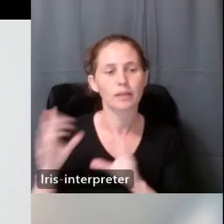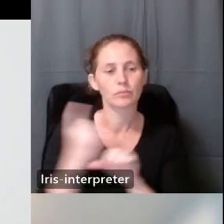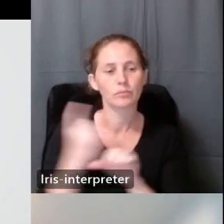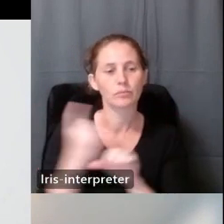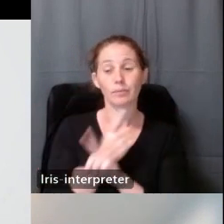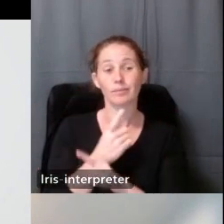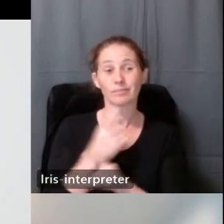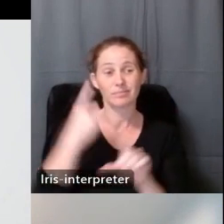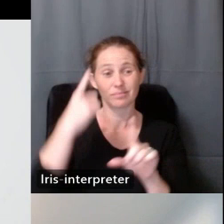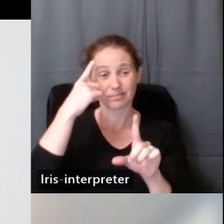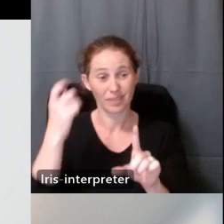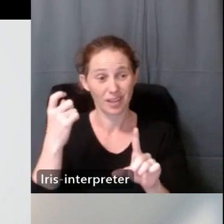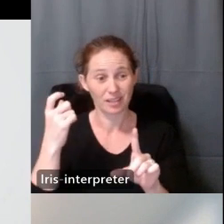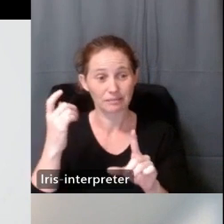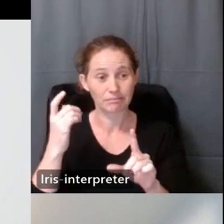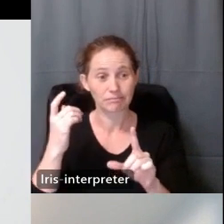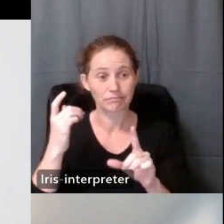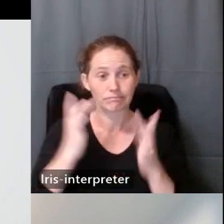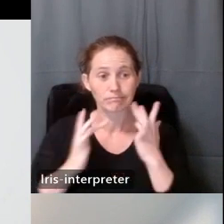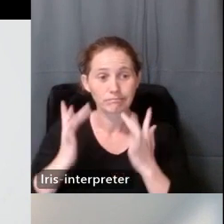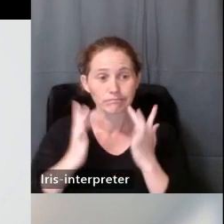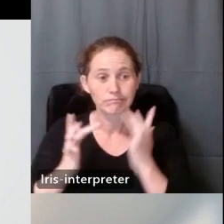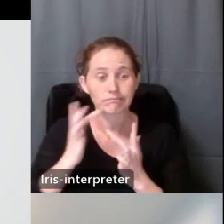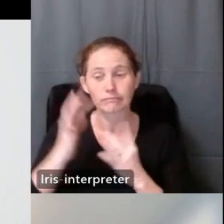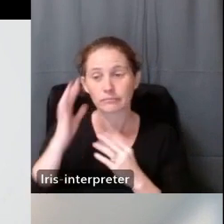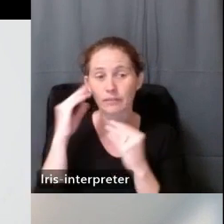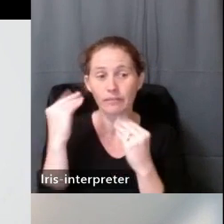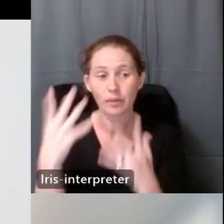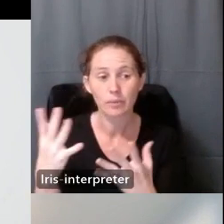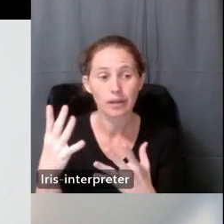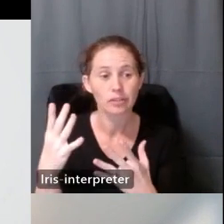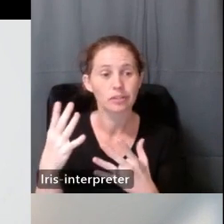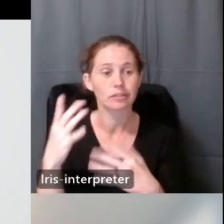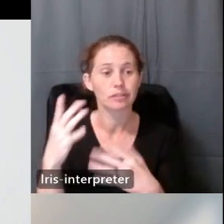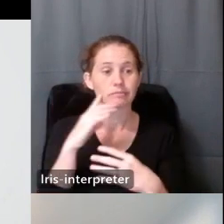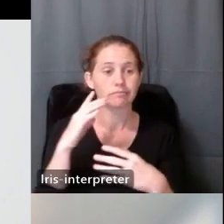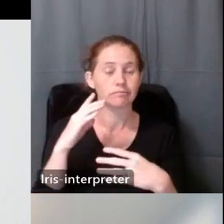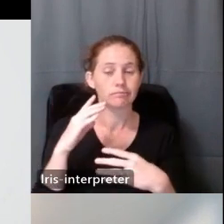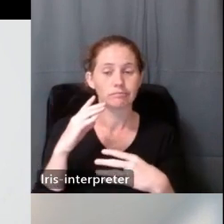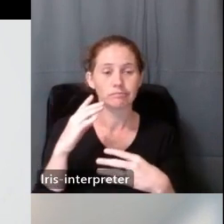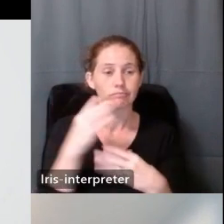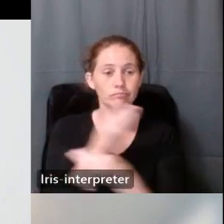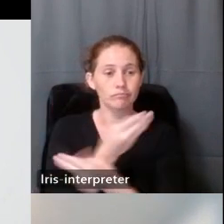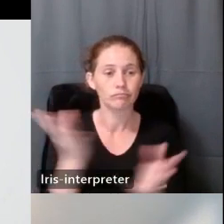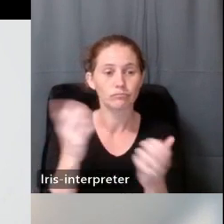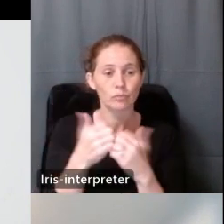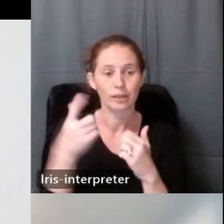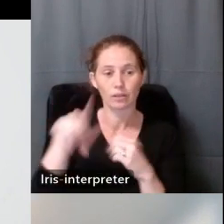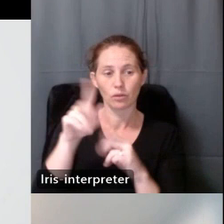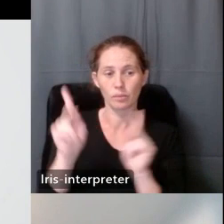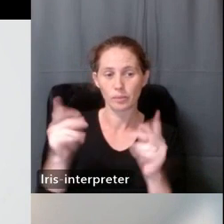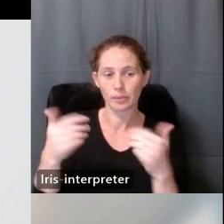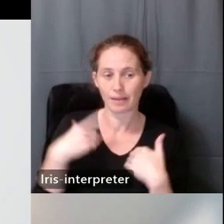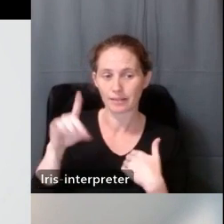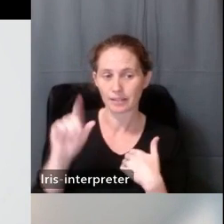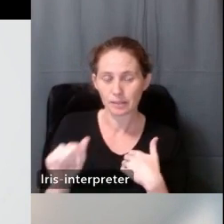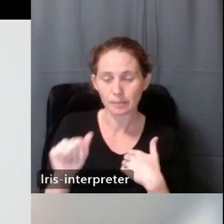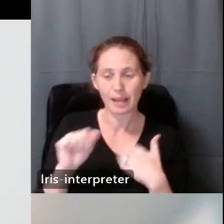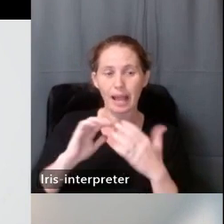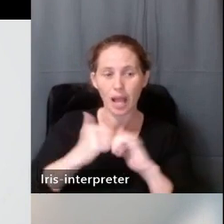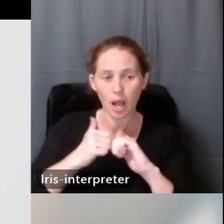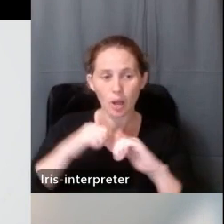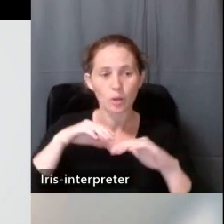but due to the lack of information sharing with people with disabilities about